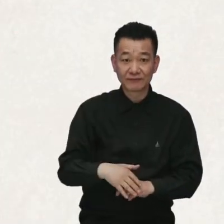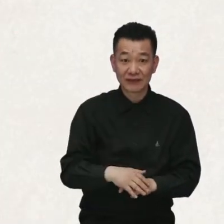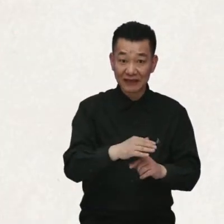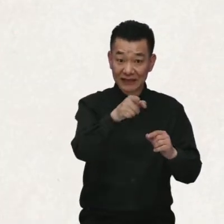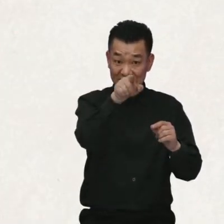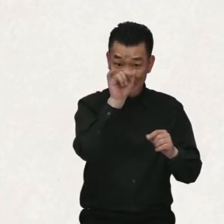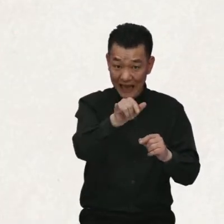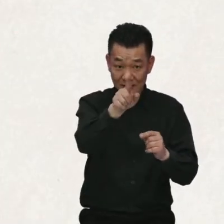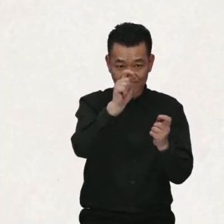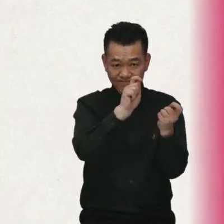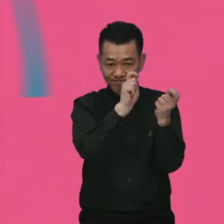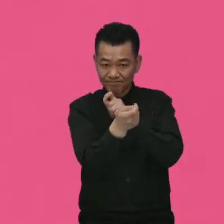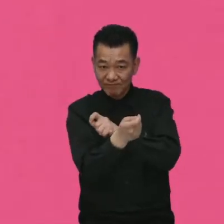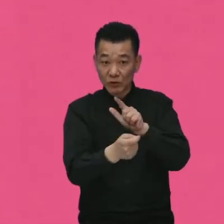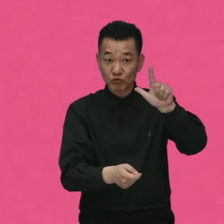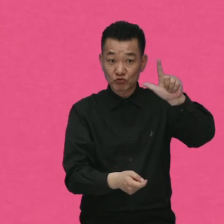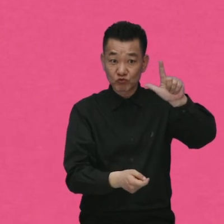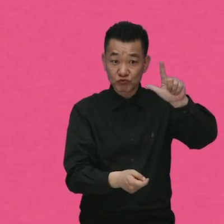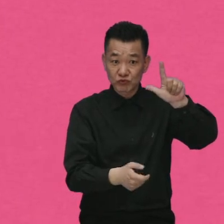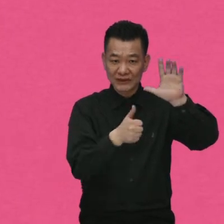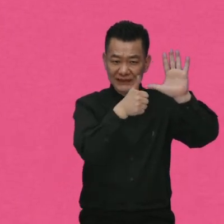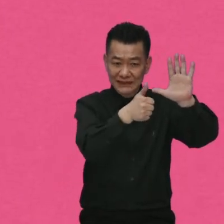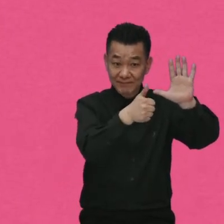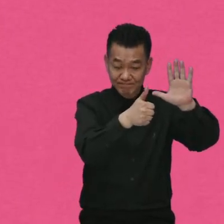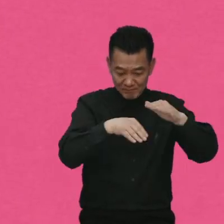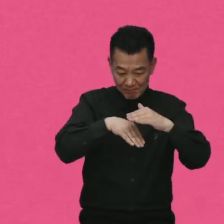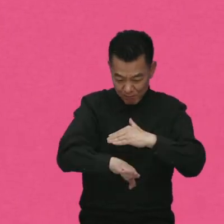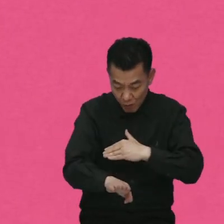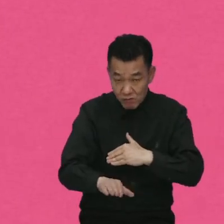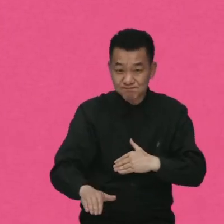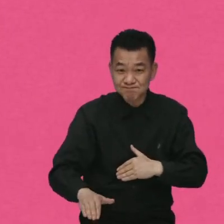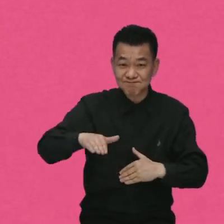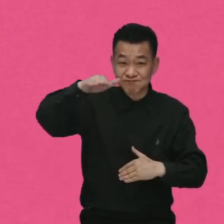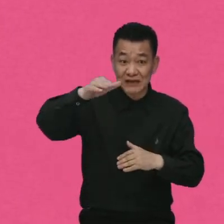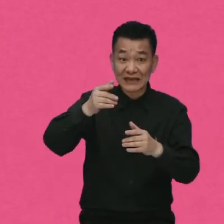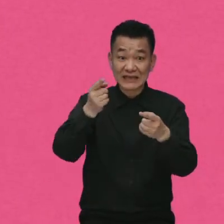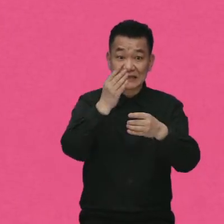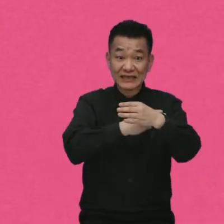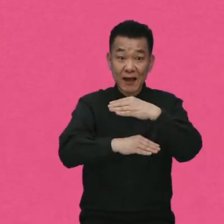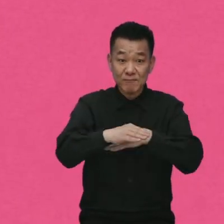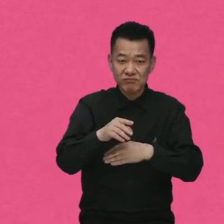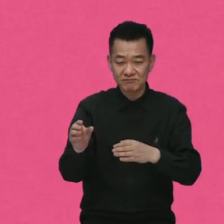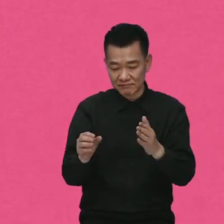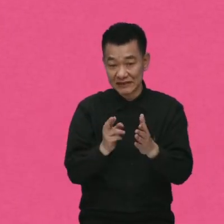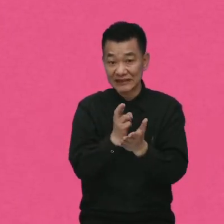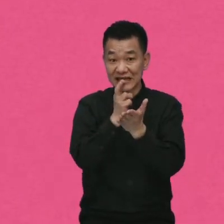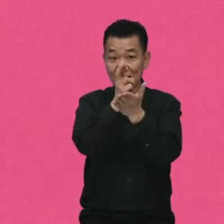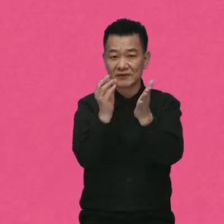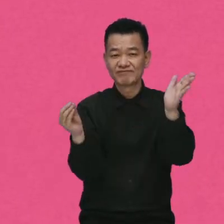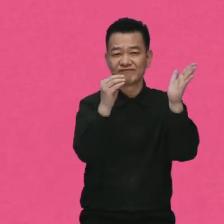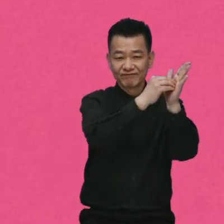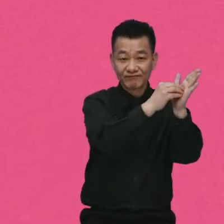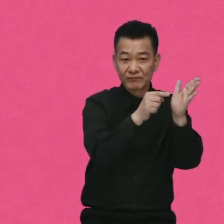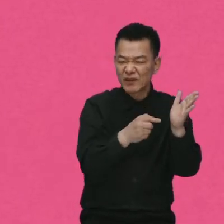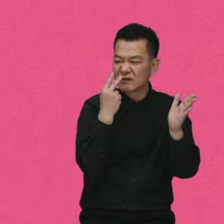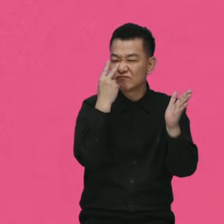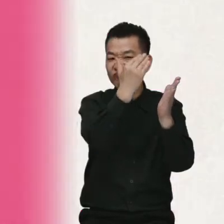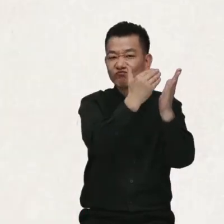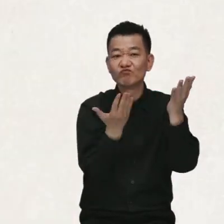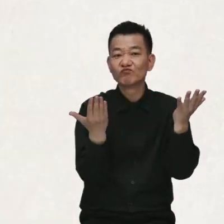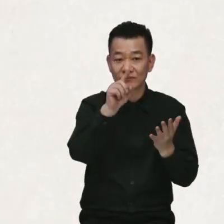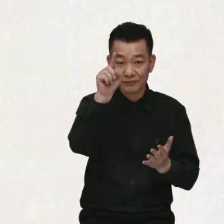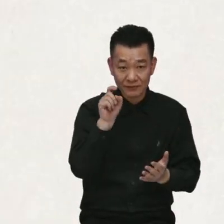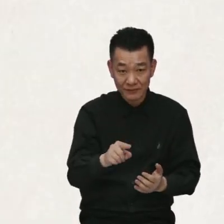To improve such perception, Article 26, Habilitation and Rehabilitation, was created. Shall we take a look?